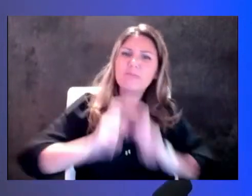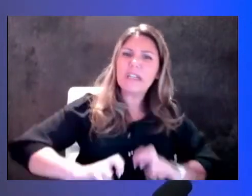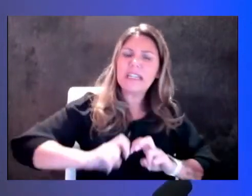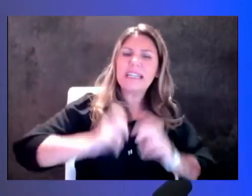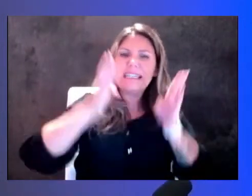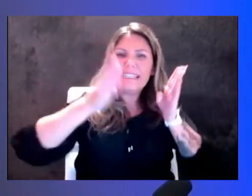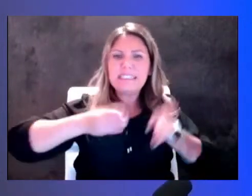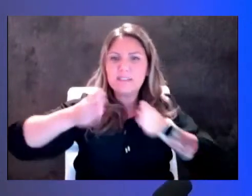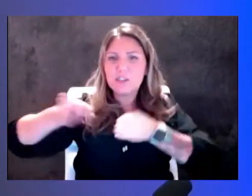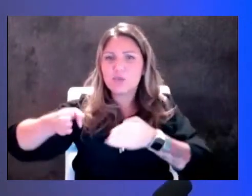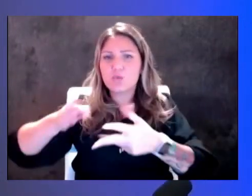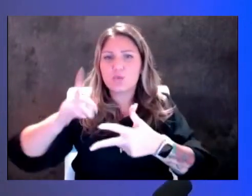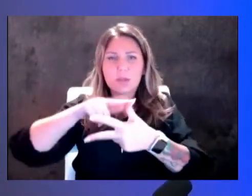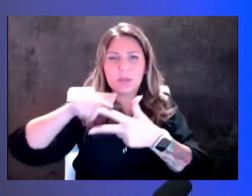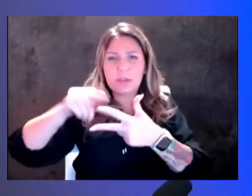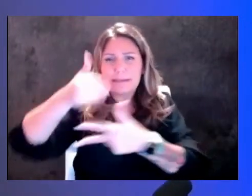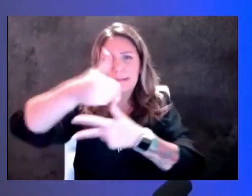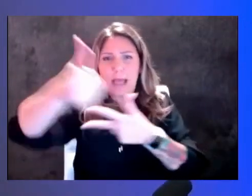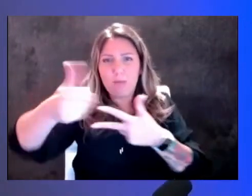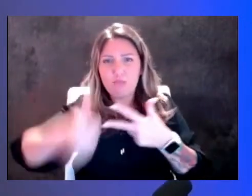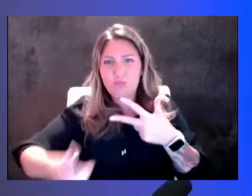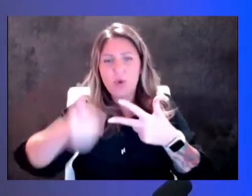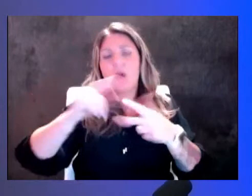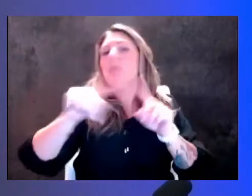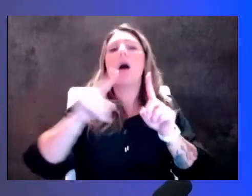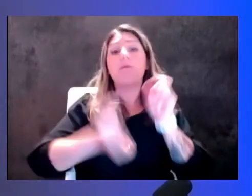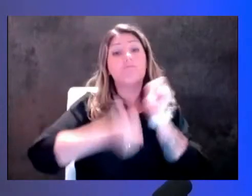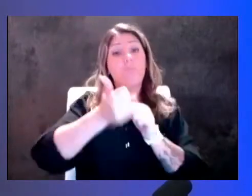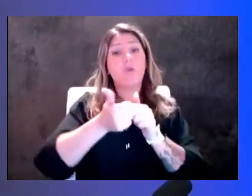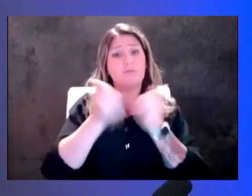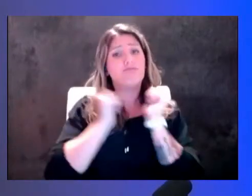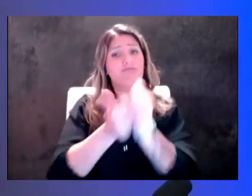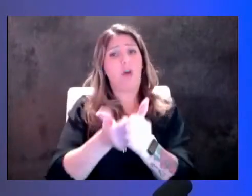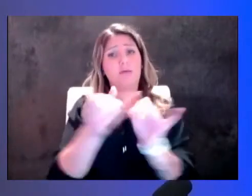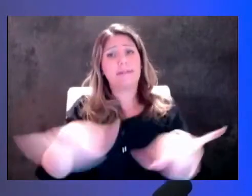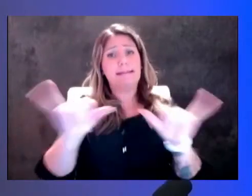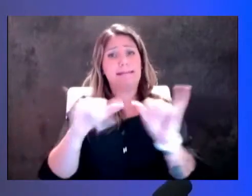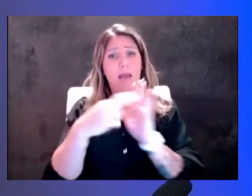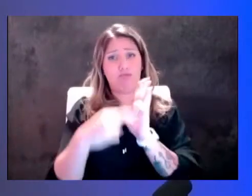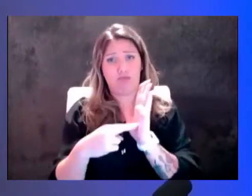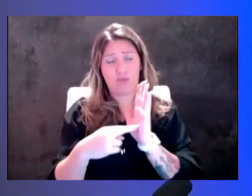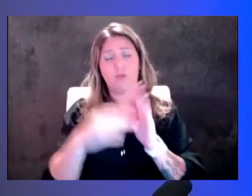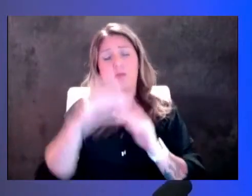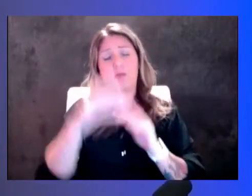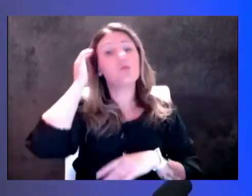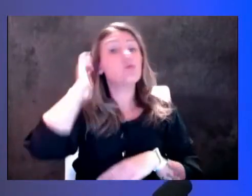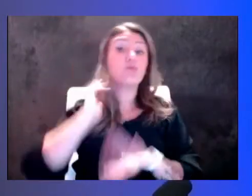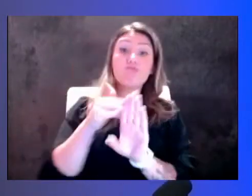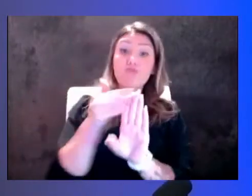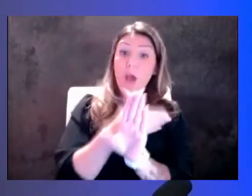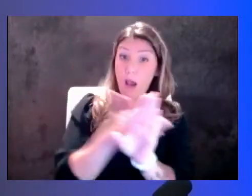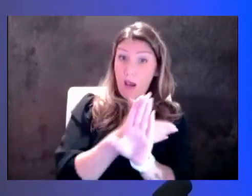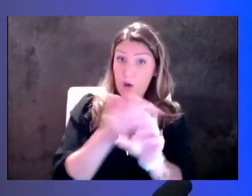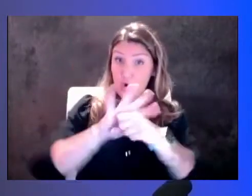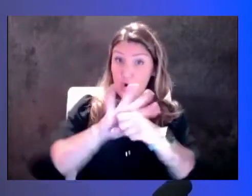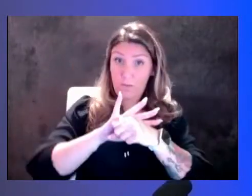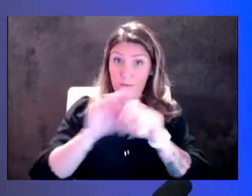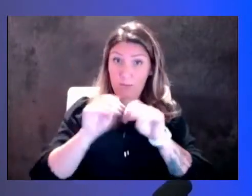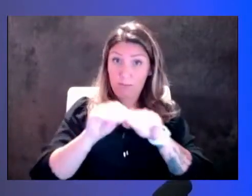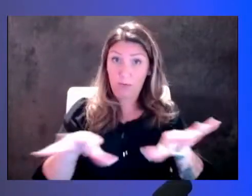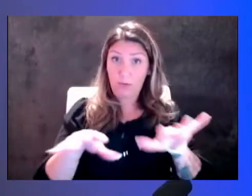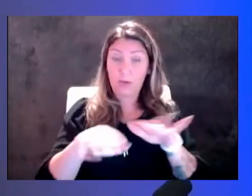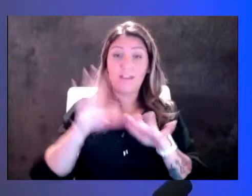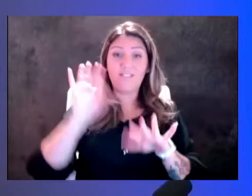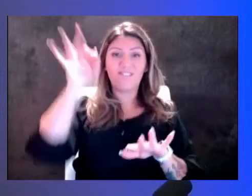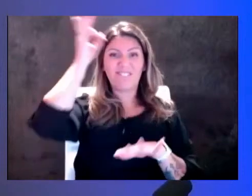but most of them are following kind of the same guidance. And so prior to the pandemic, federal